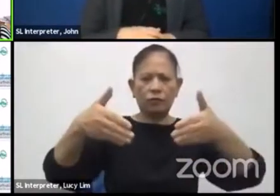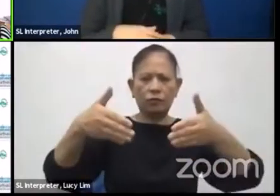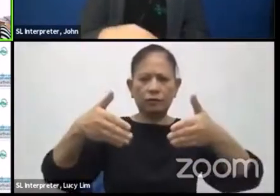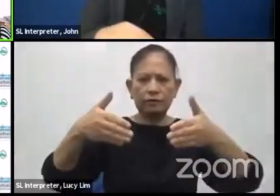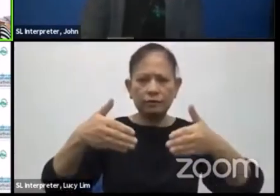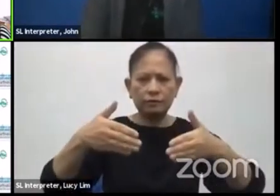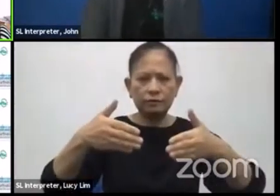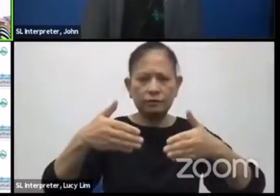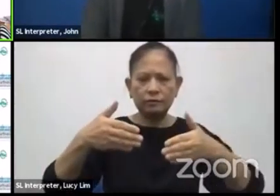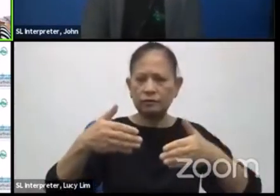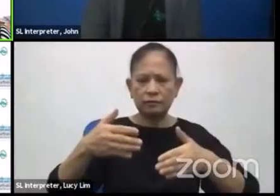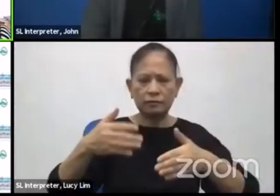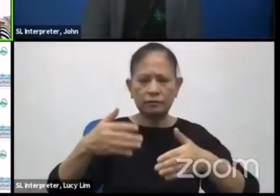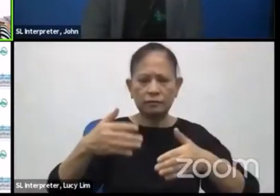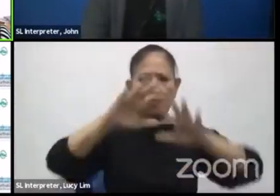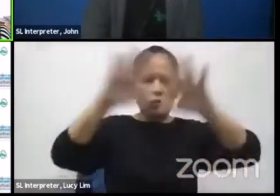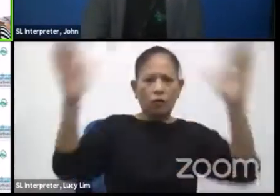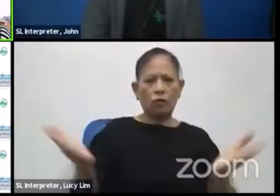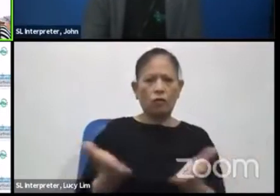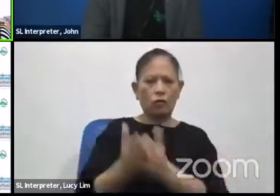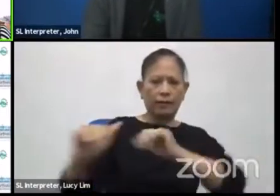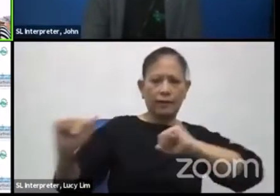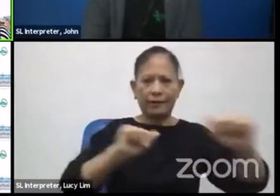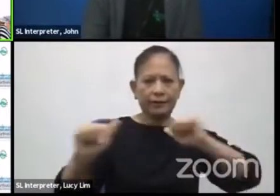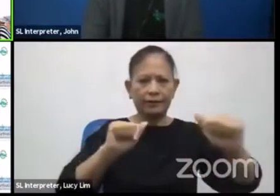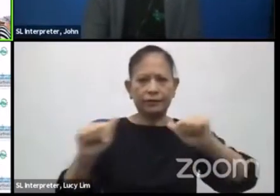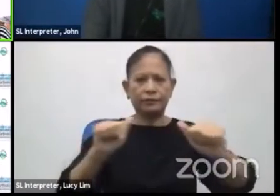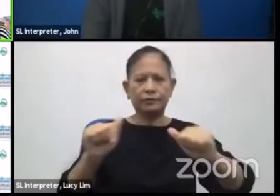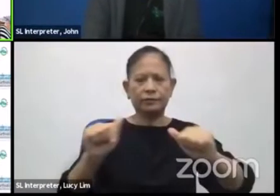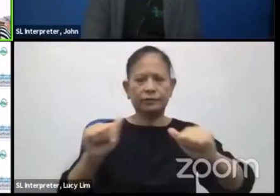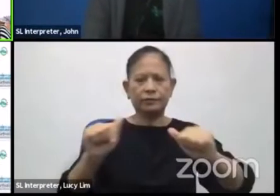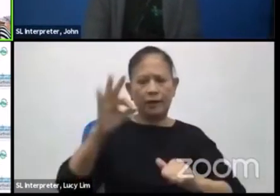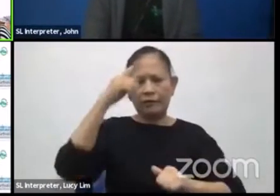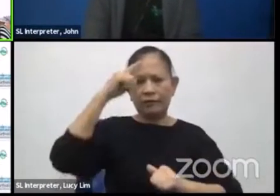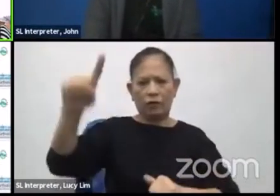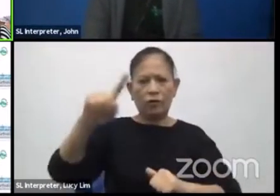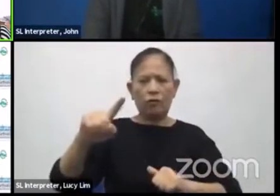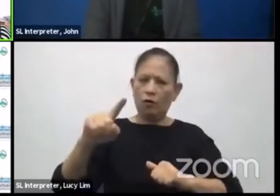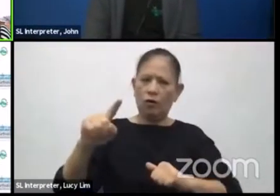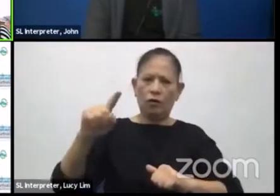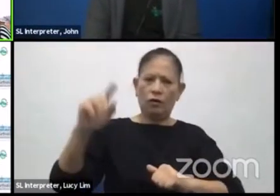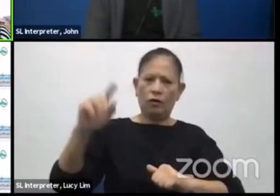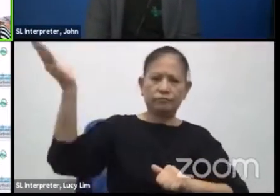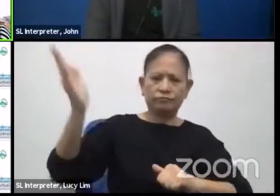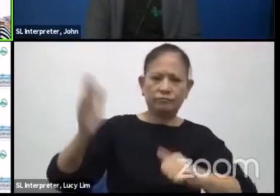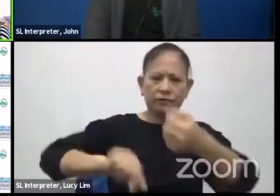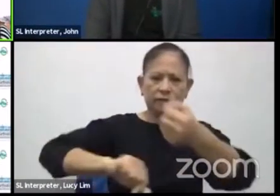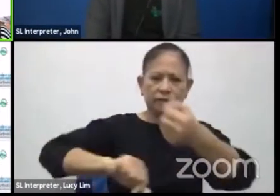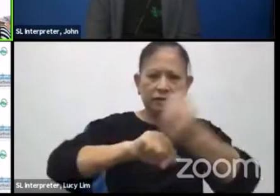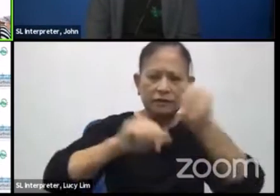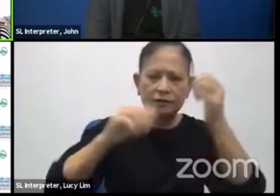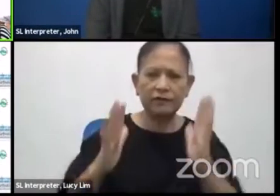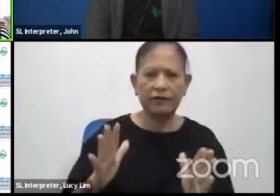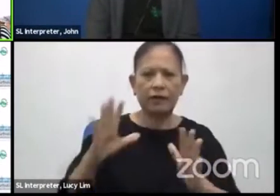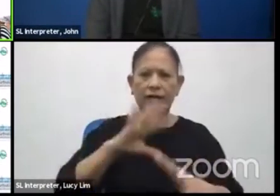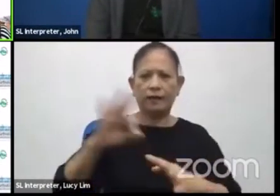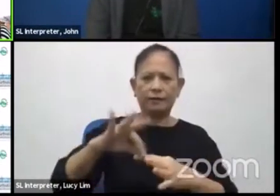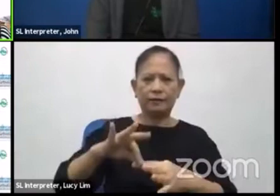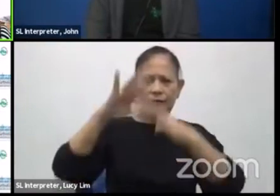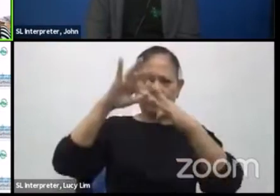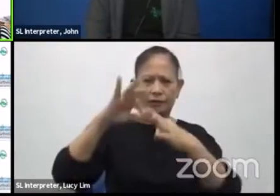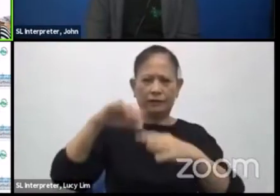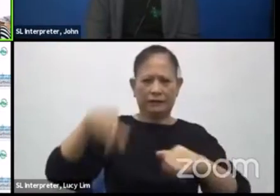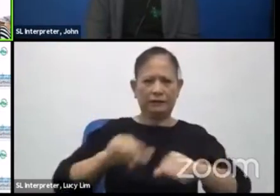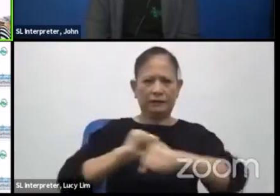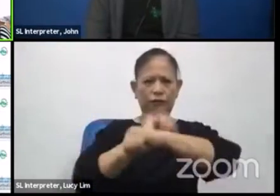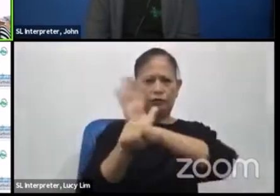global action to bridge funding gaps, secure essential services for survivors of the violence, especially during the